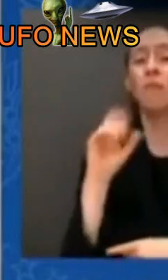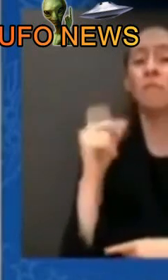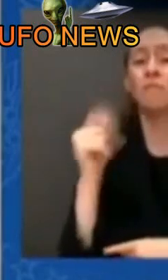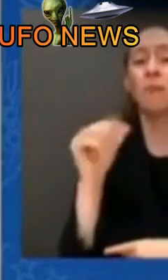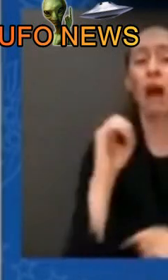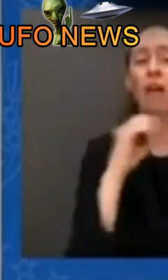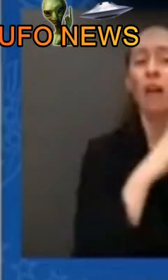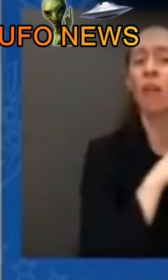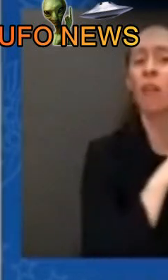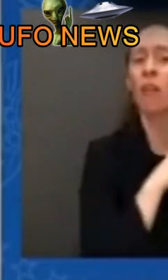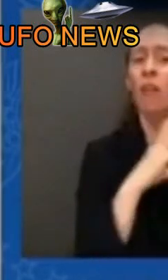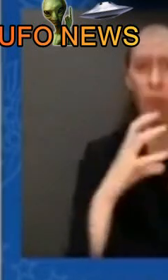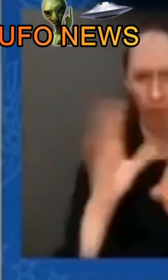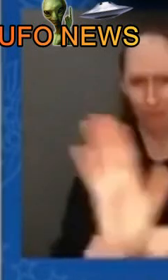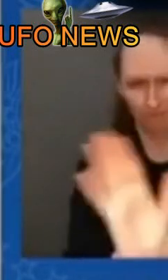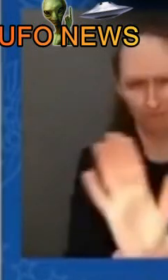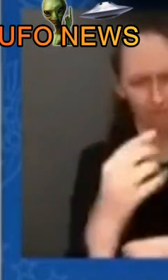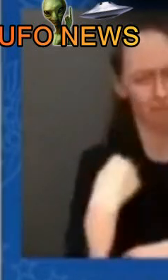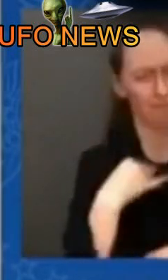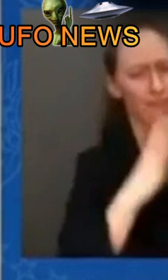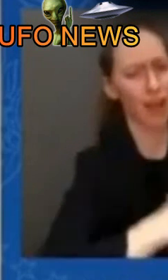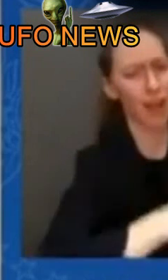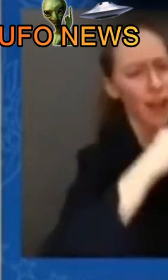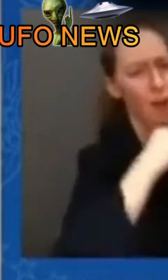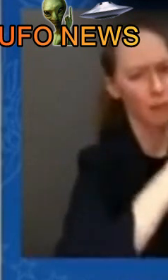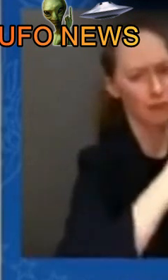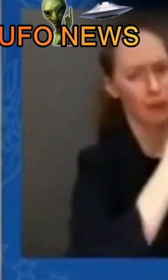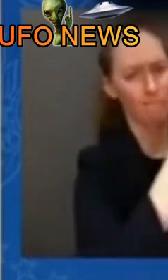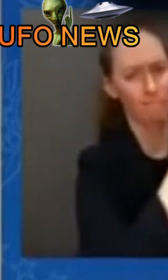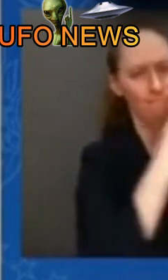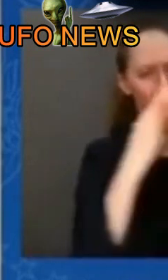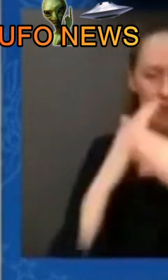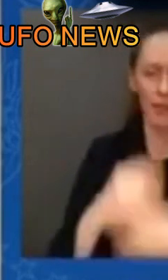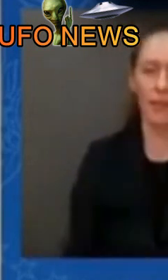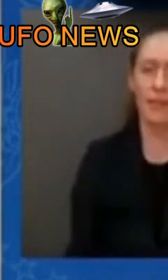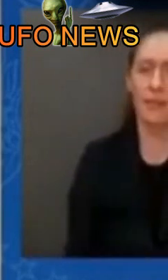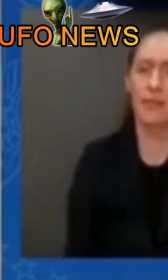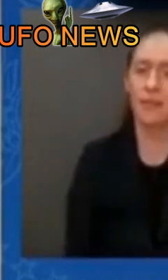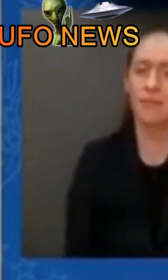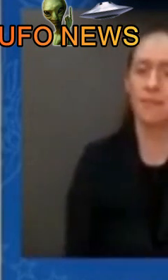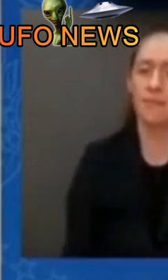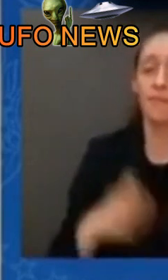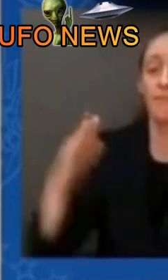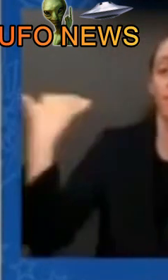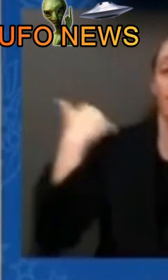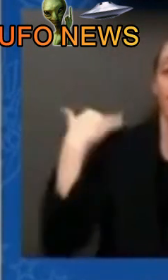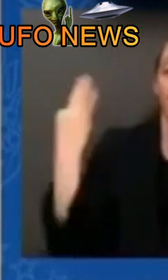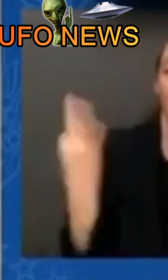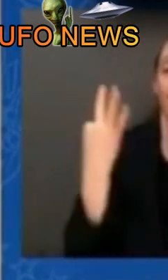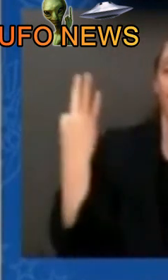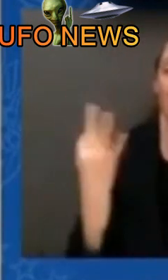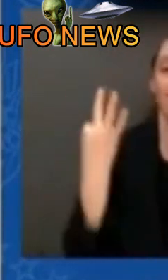past Friday, we put restrictions on 6 firms that directly support the People's Republic Liberation Army,